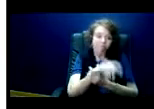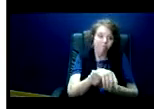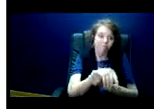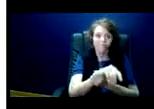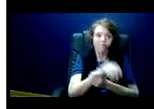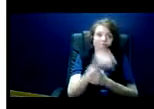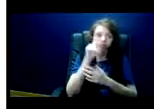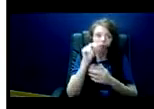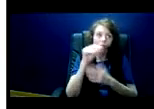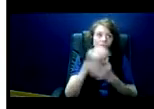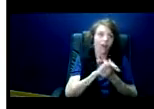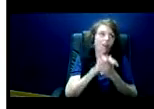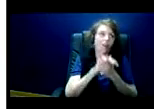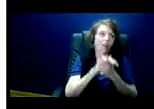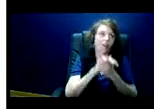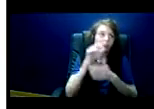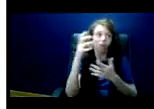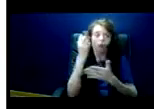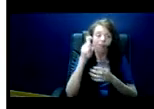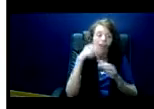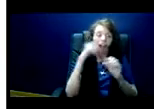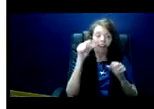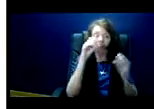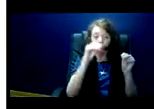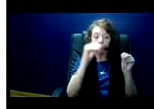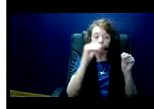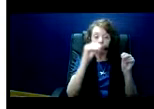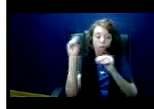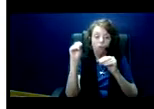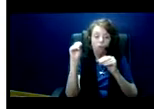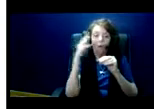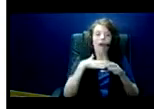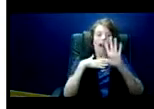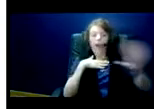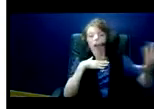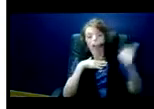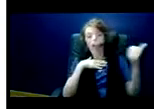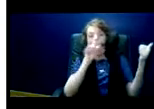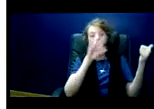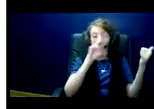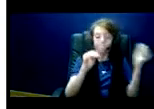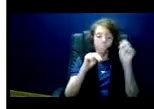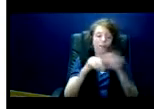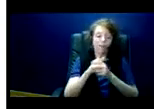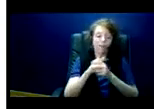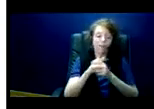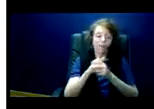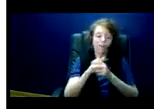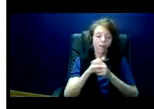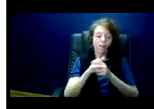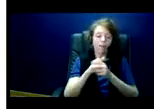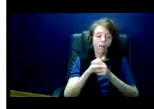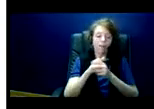it. I can just, oh, that's kind of uncomfortable, like this. I don't have to hold it. I can just move my arm.